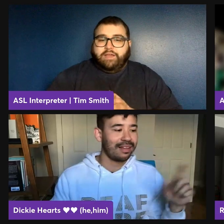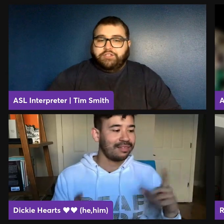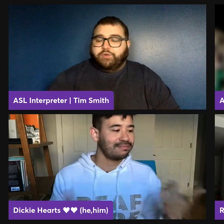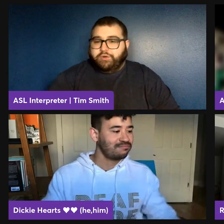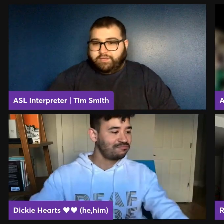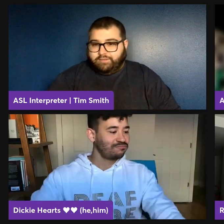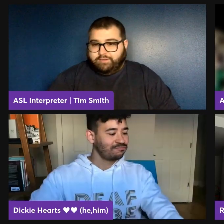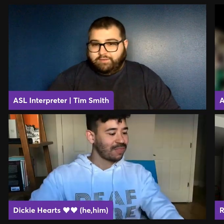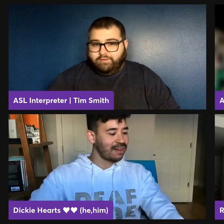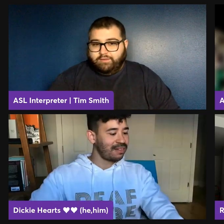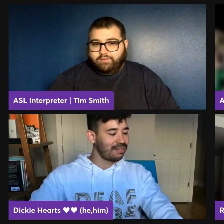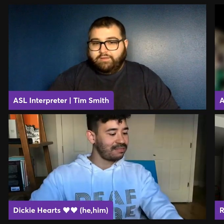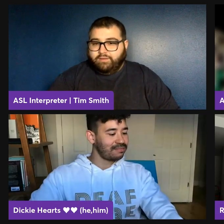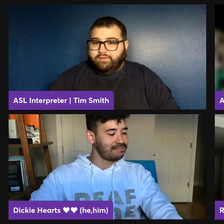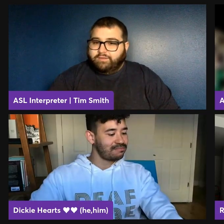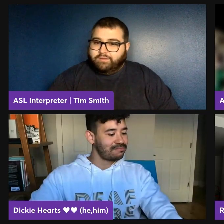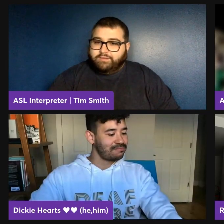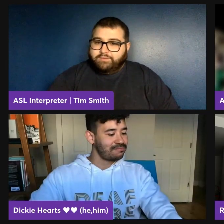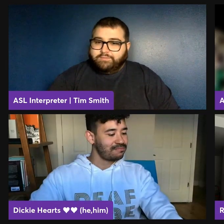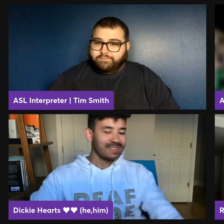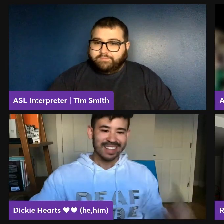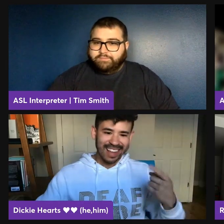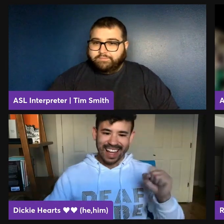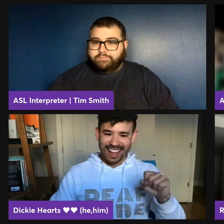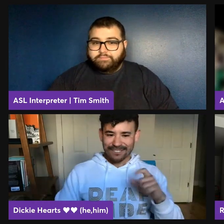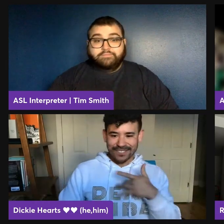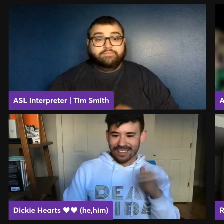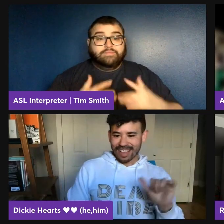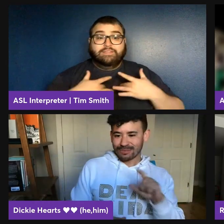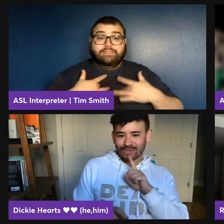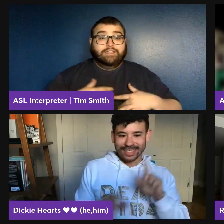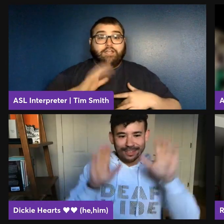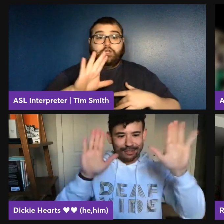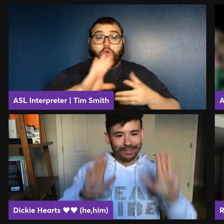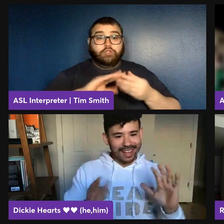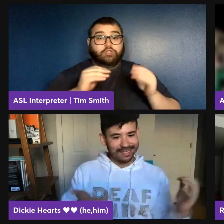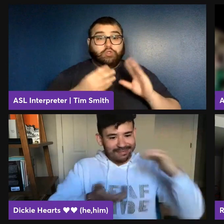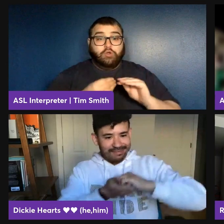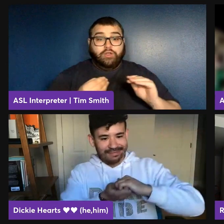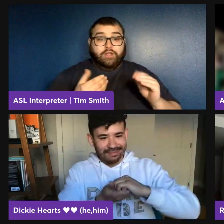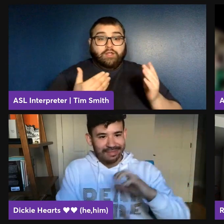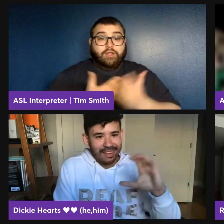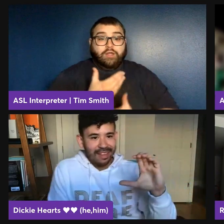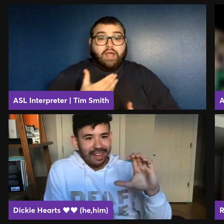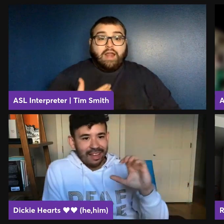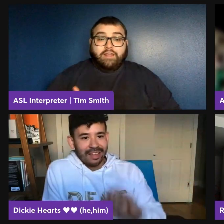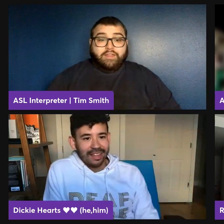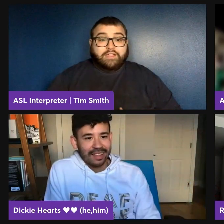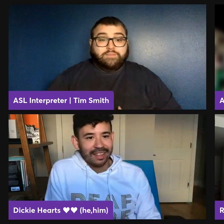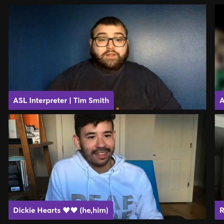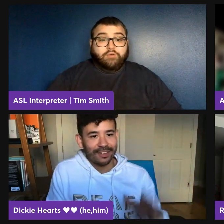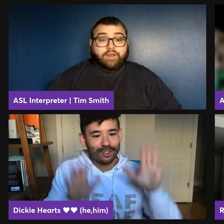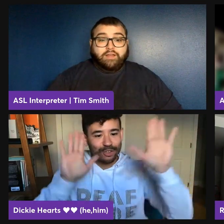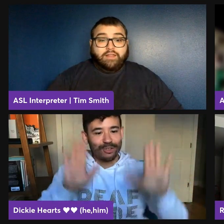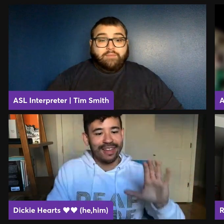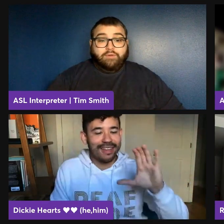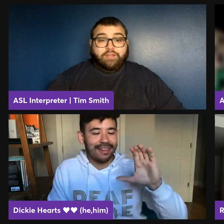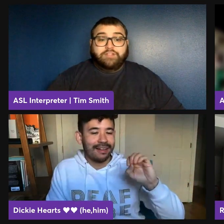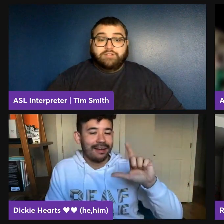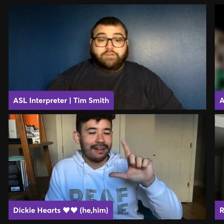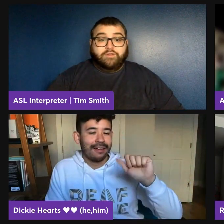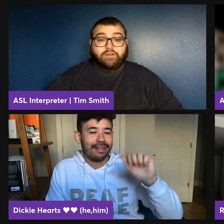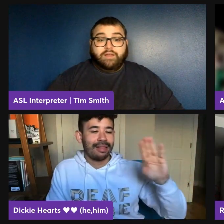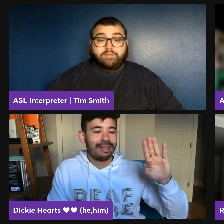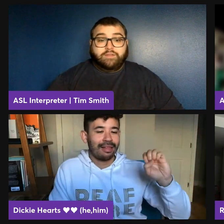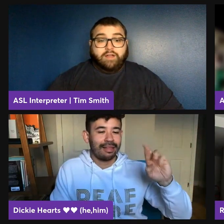essence of my stories. Yeah, Dickie, your story is newer to the script, but it's so exciting to see it. I think it's been a great